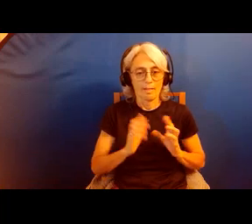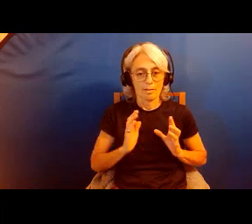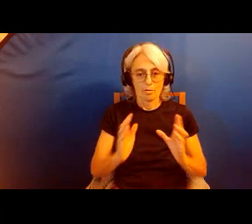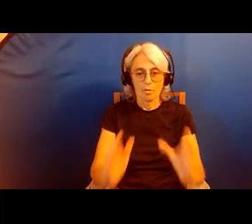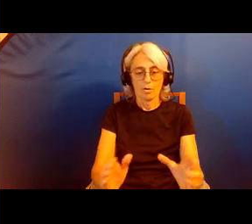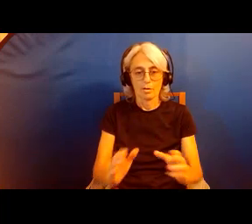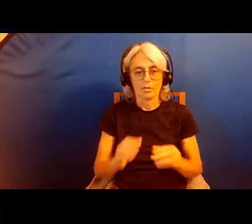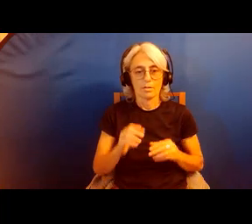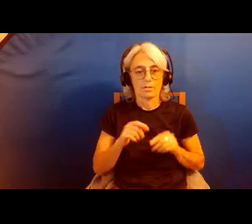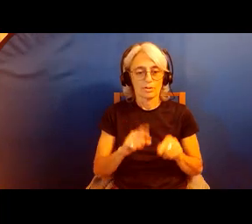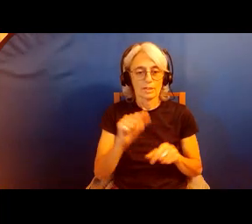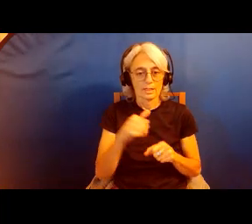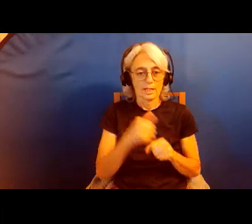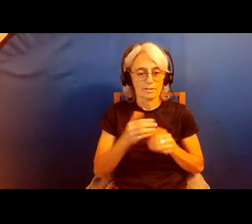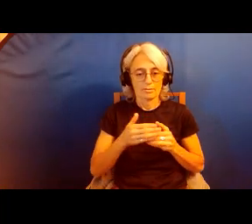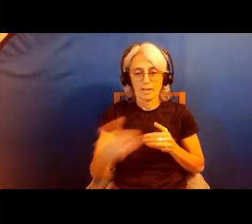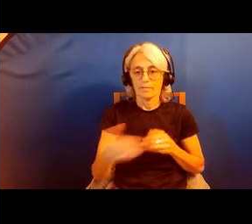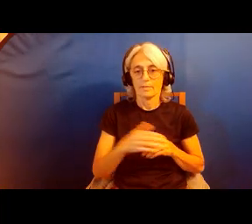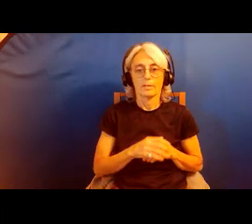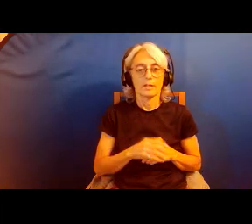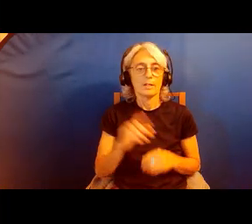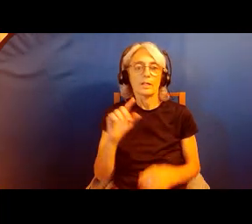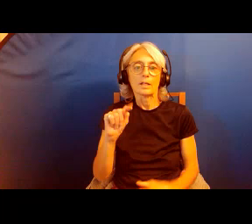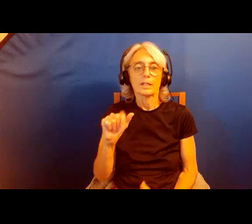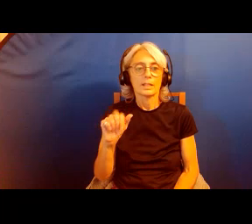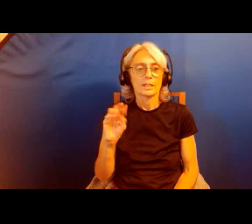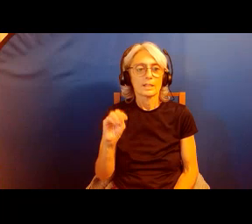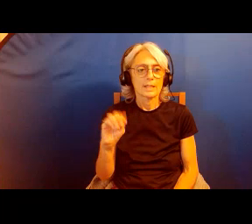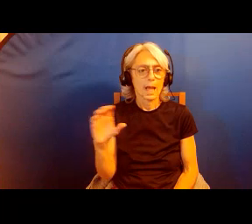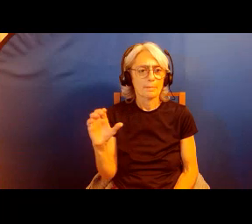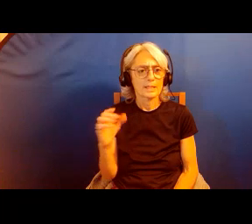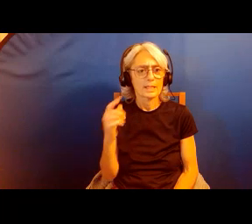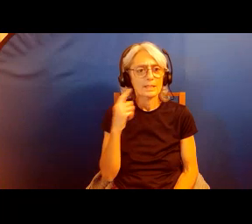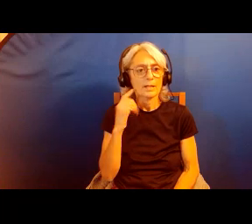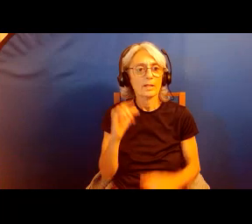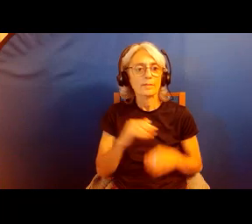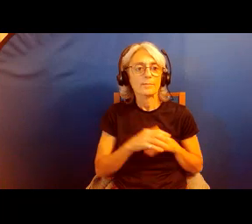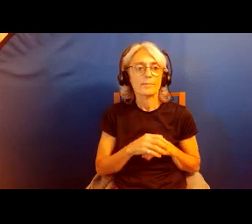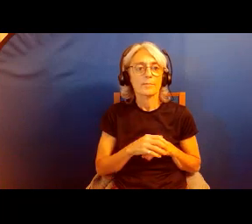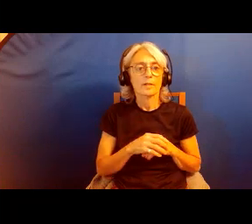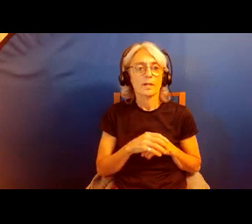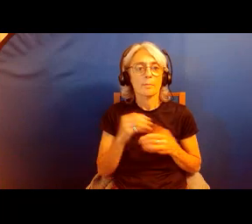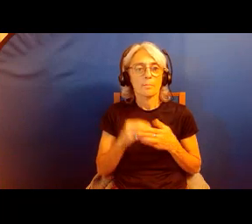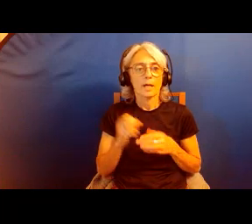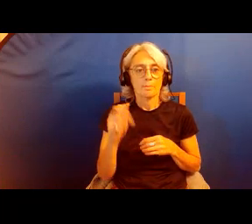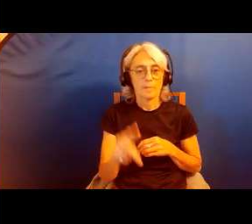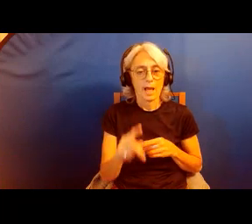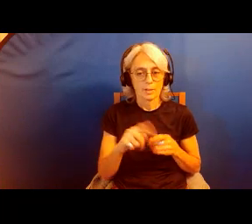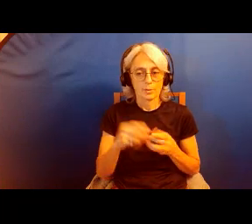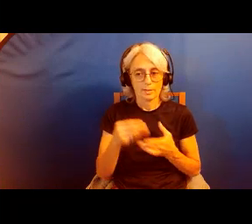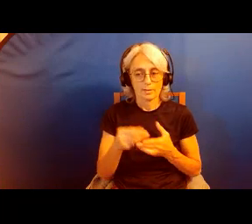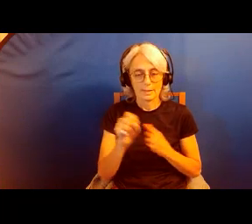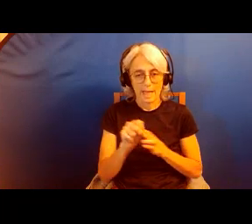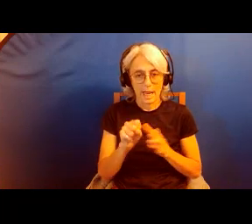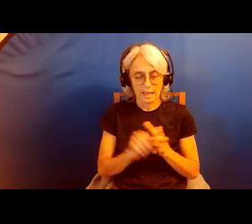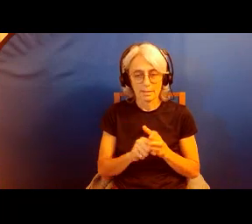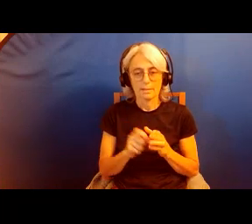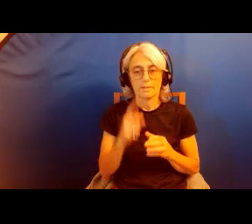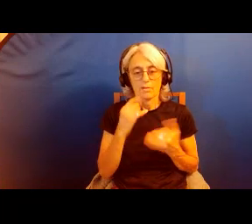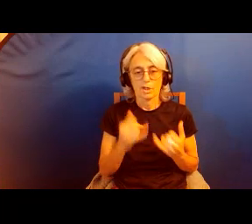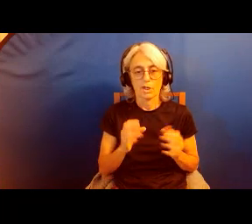period. Therefore, TAMSI is required to refund or credit the state the present value of the property.